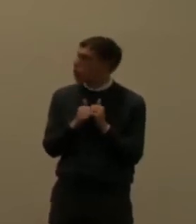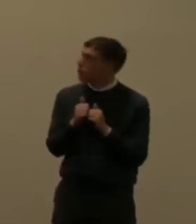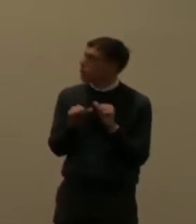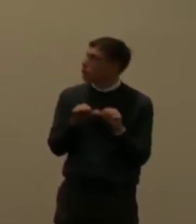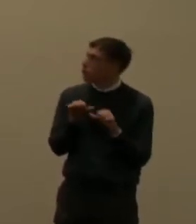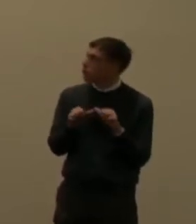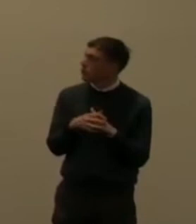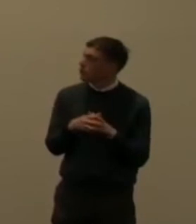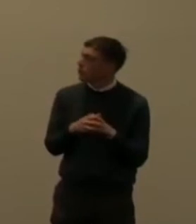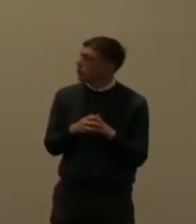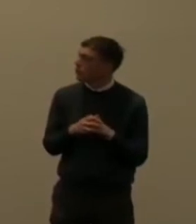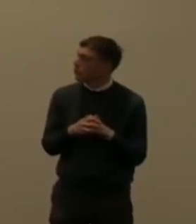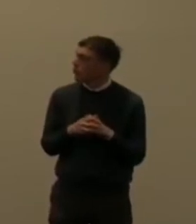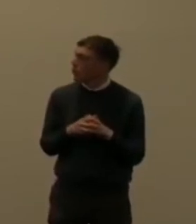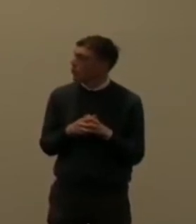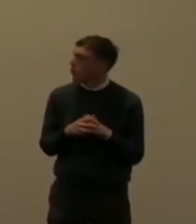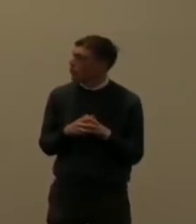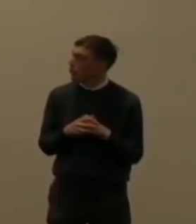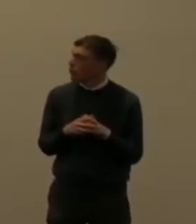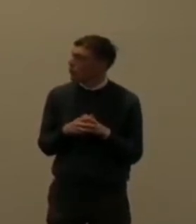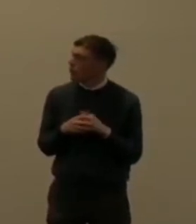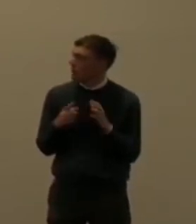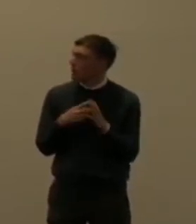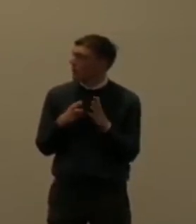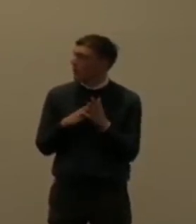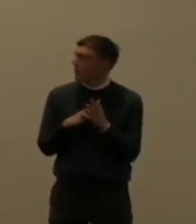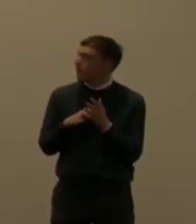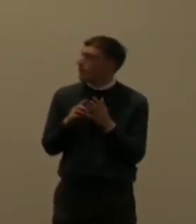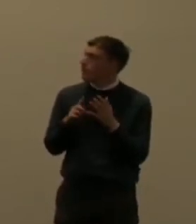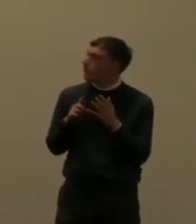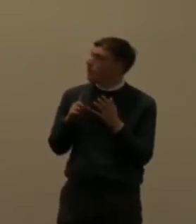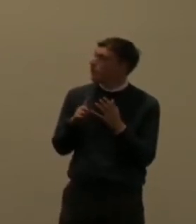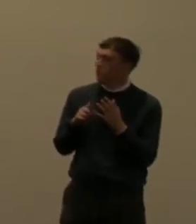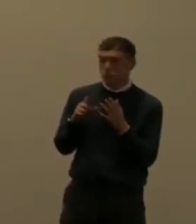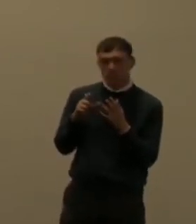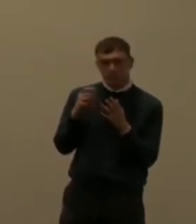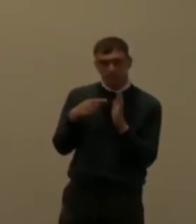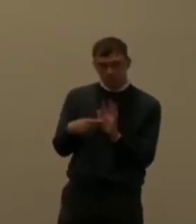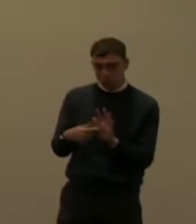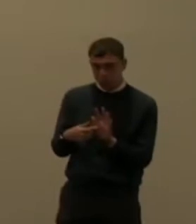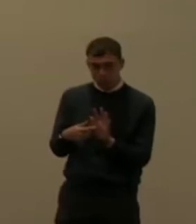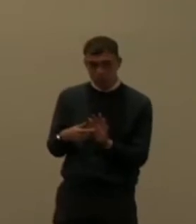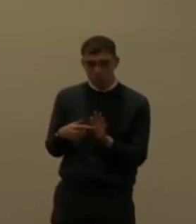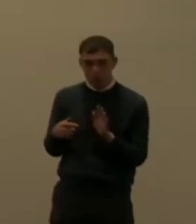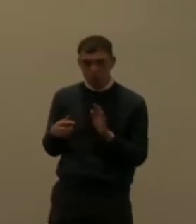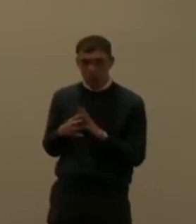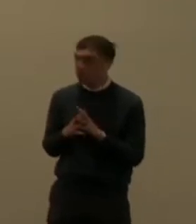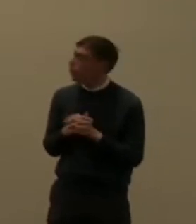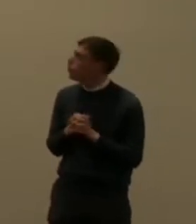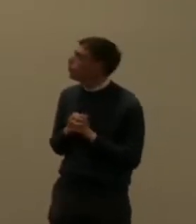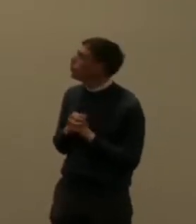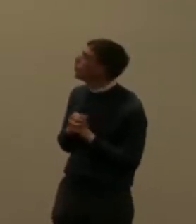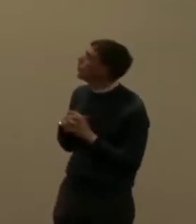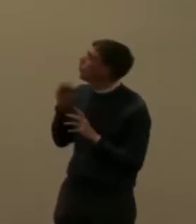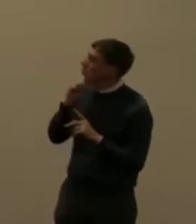here, and then my ALM demo solution will appear. Now let's go back